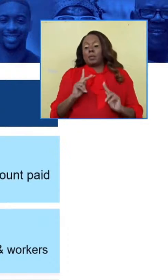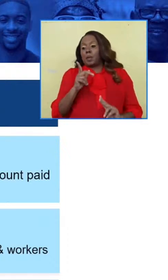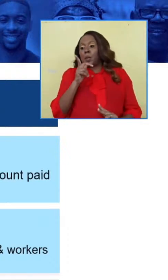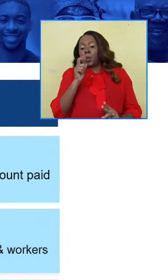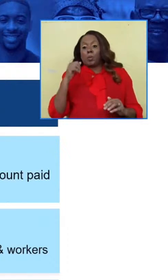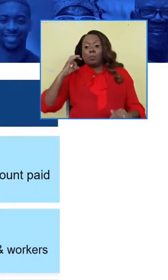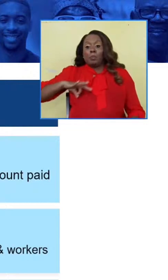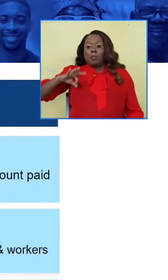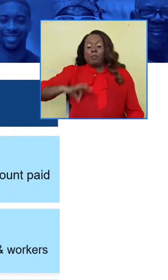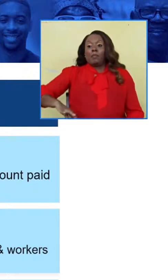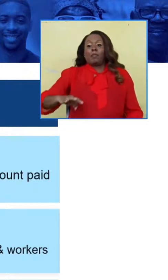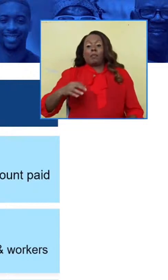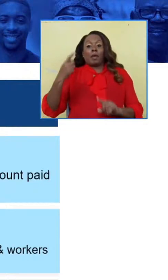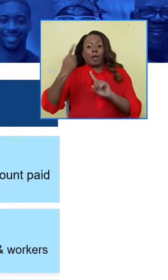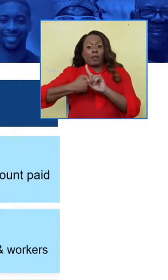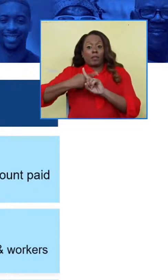month.